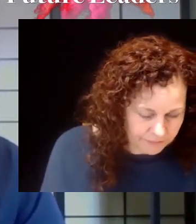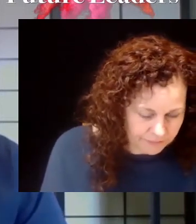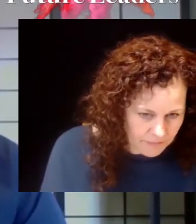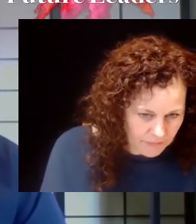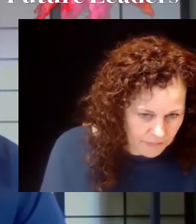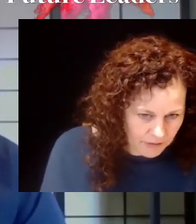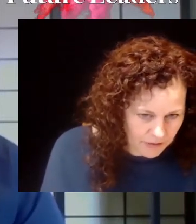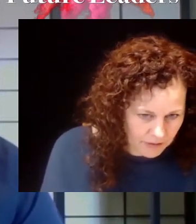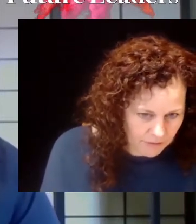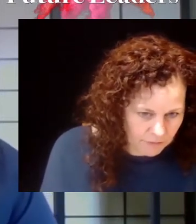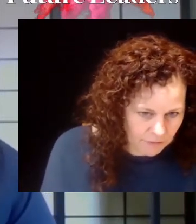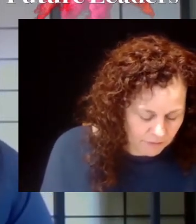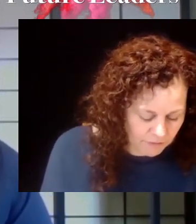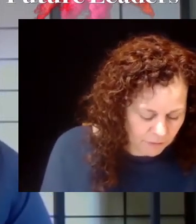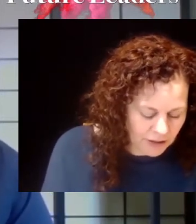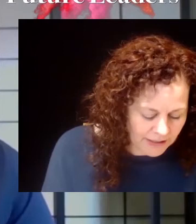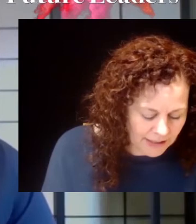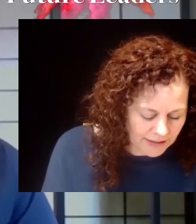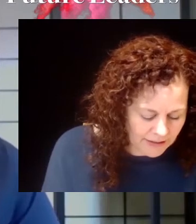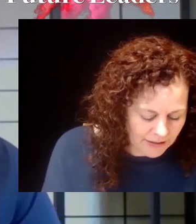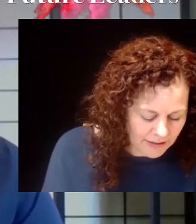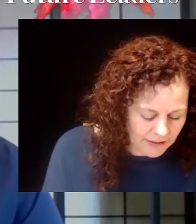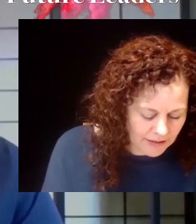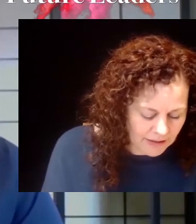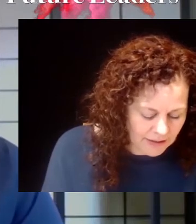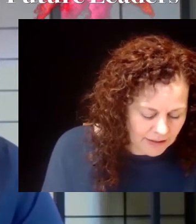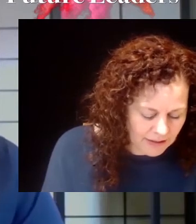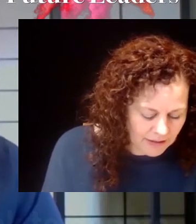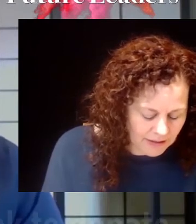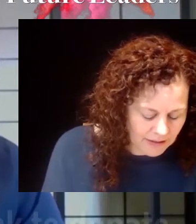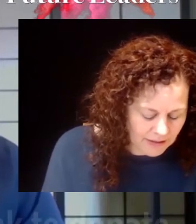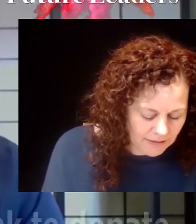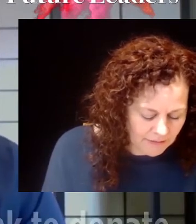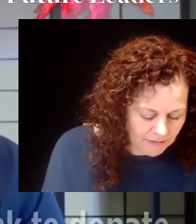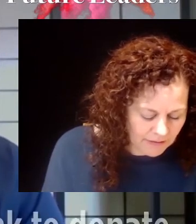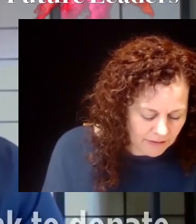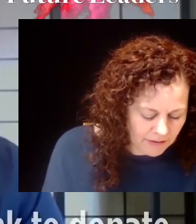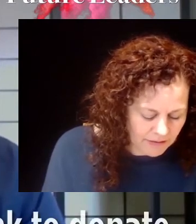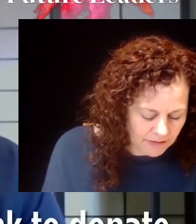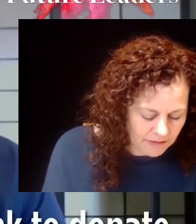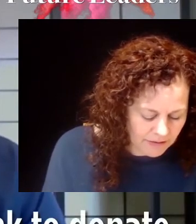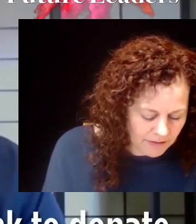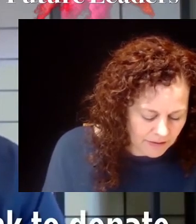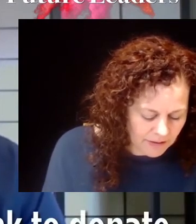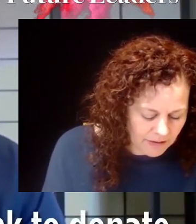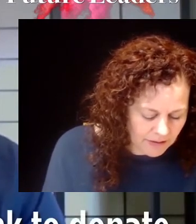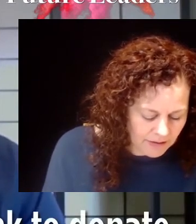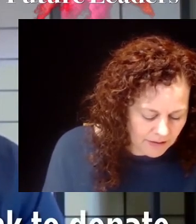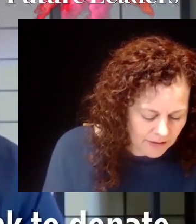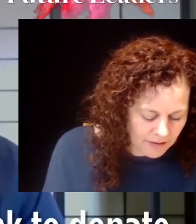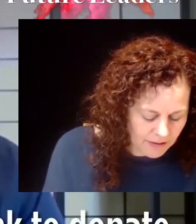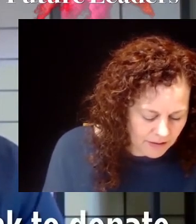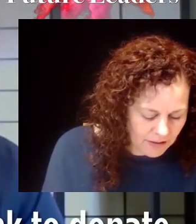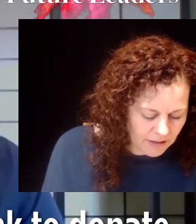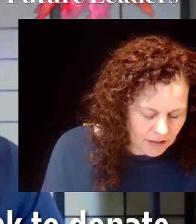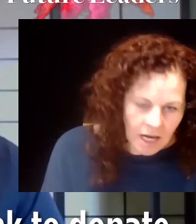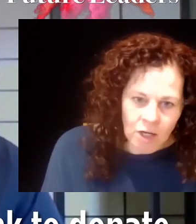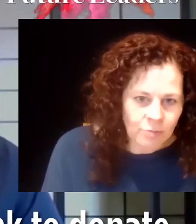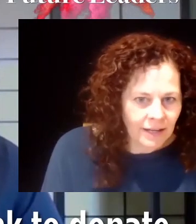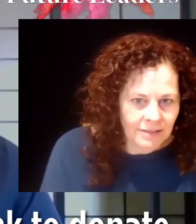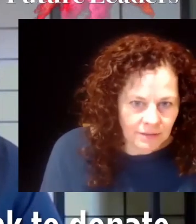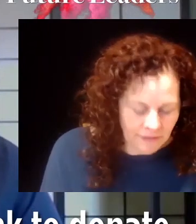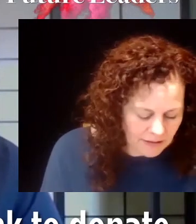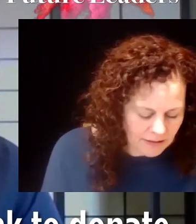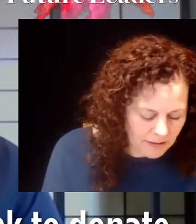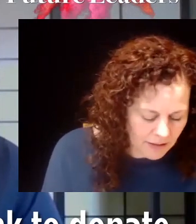35, and 25 returning scholars for our largest cohort ever, 60 scholars. I'm also super excited to honor